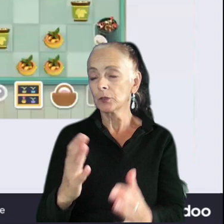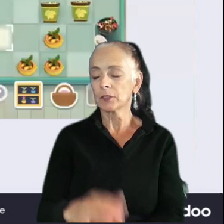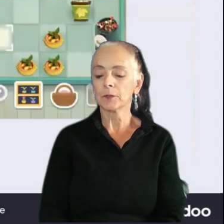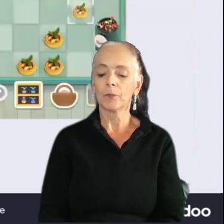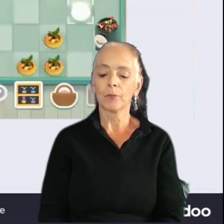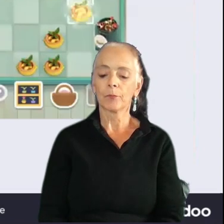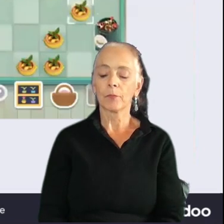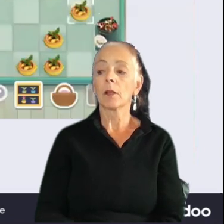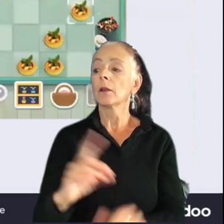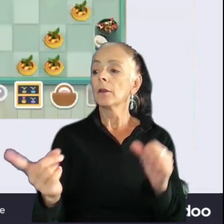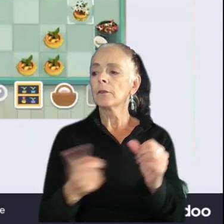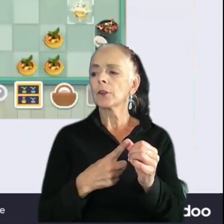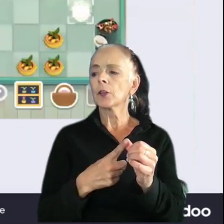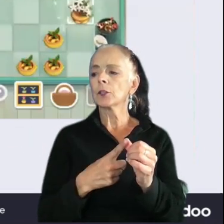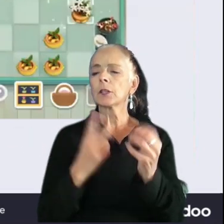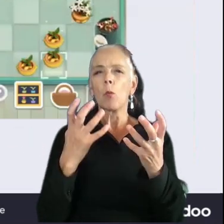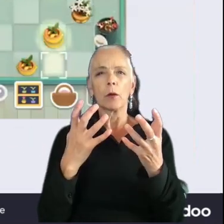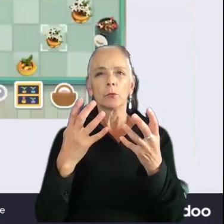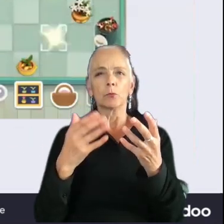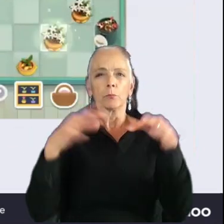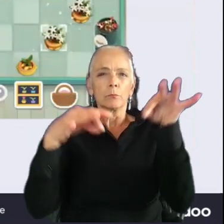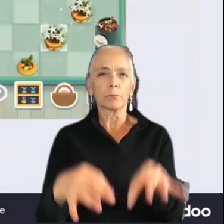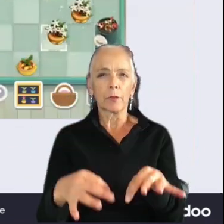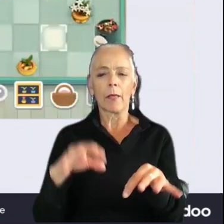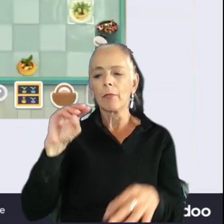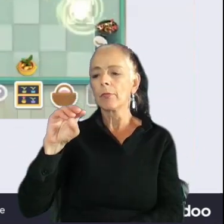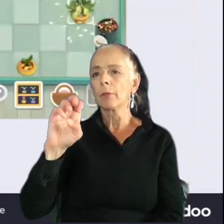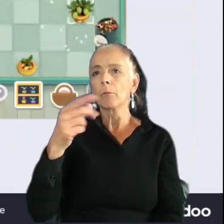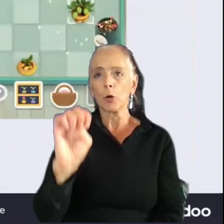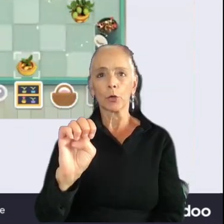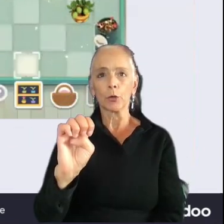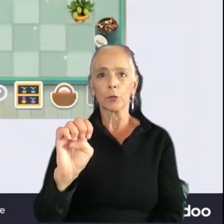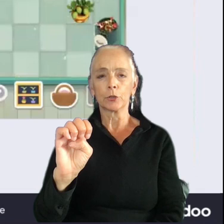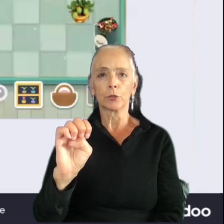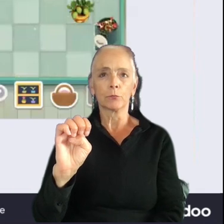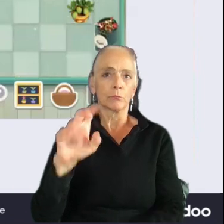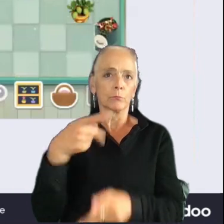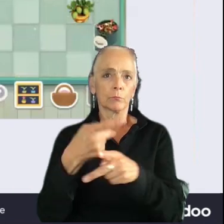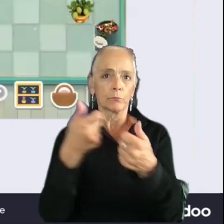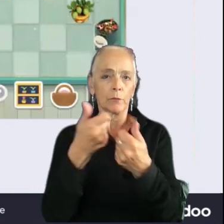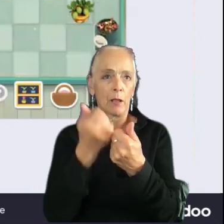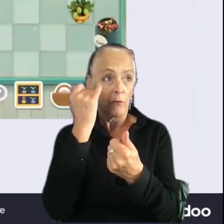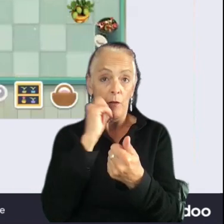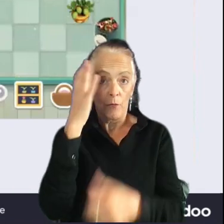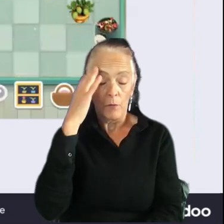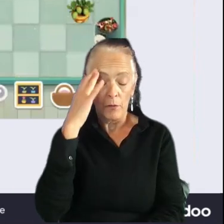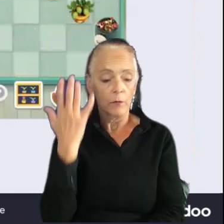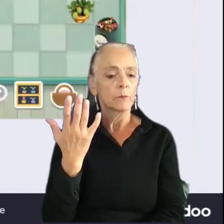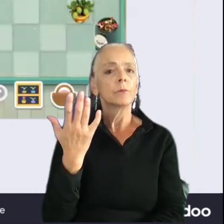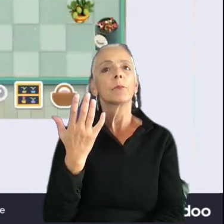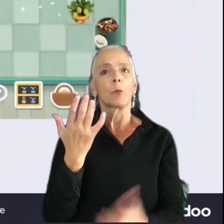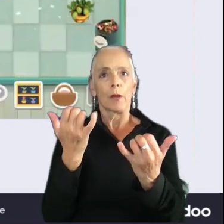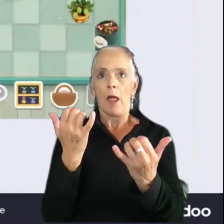But first, I wanted to take a minute to introduce you to the merge genre in case you are not familiar with it. So at the moment, it's a